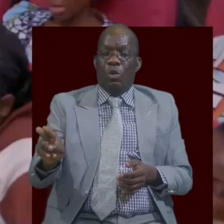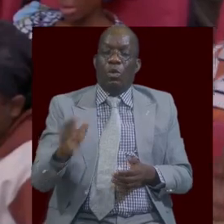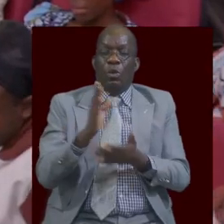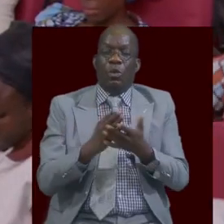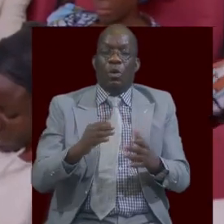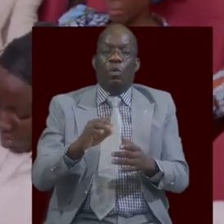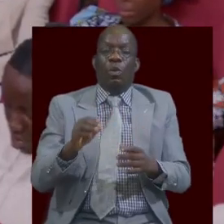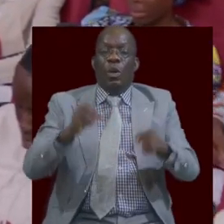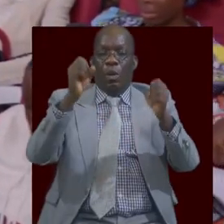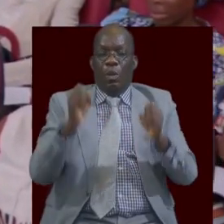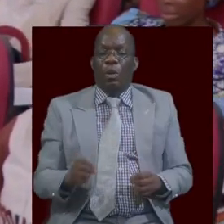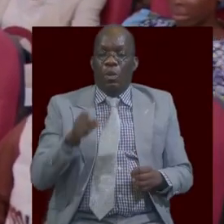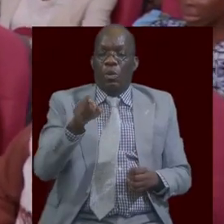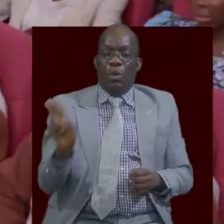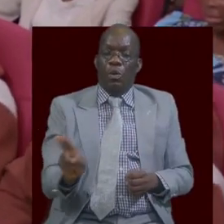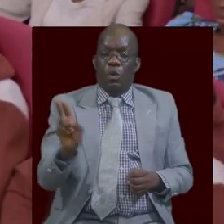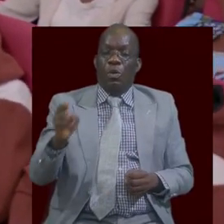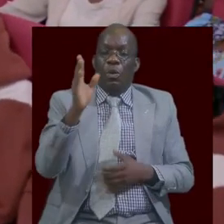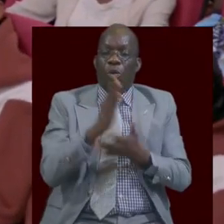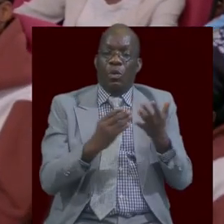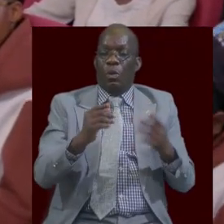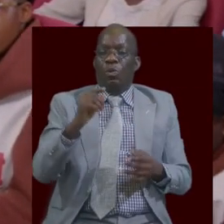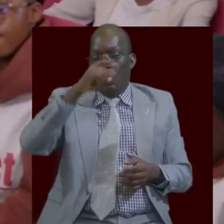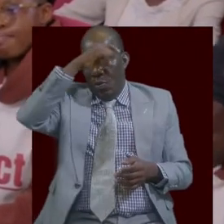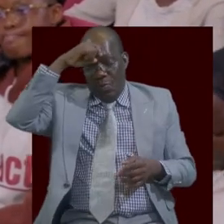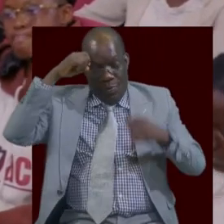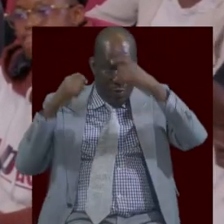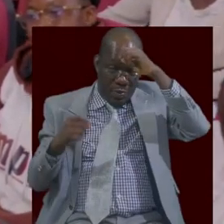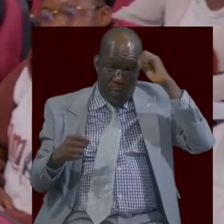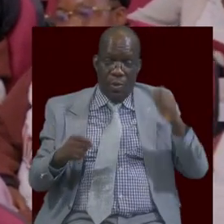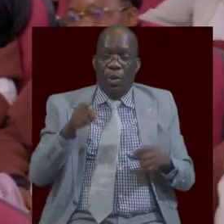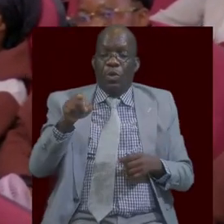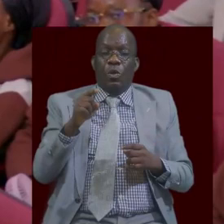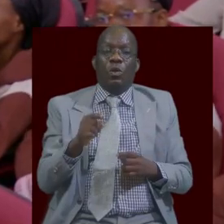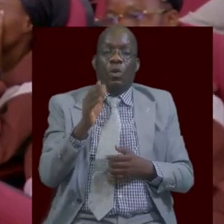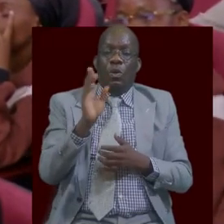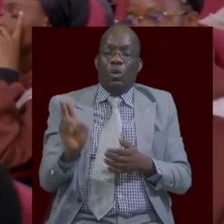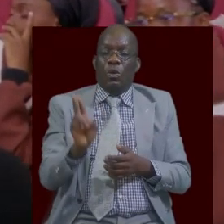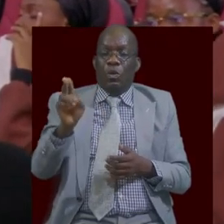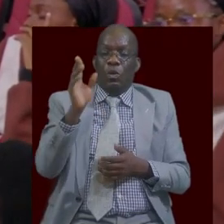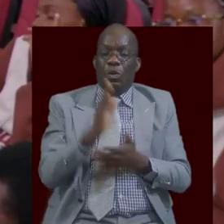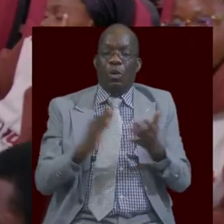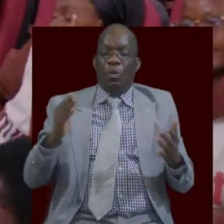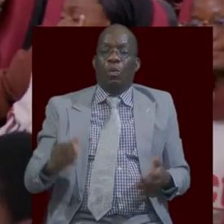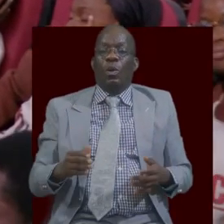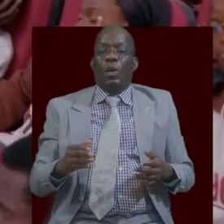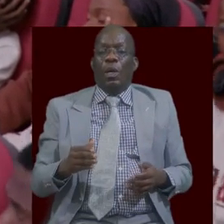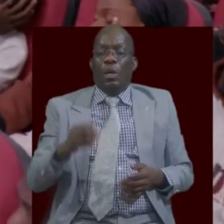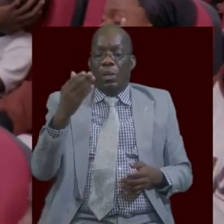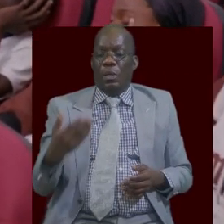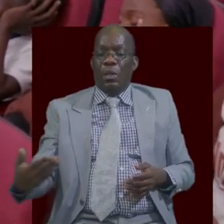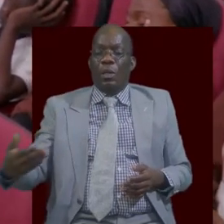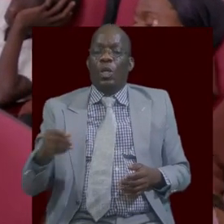going to expend some sweat, you're going to expend some cost. You put something into